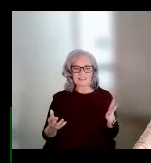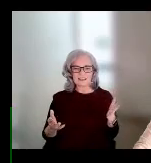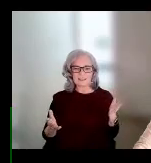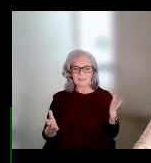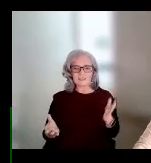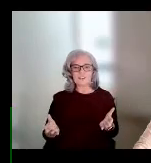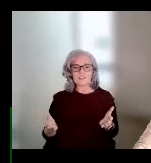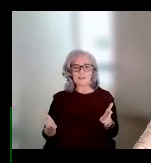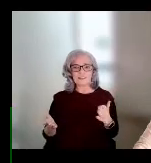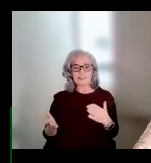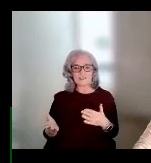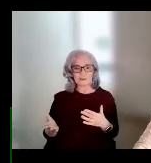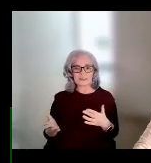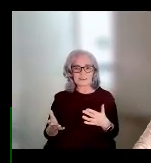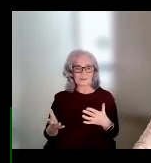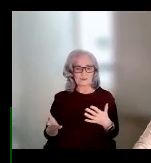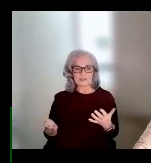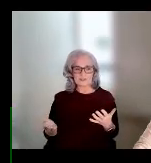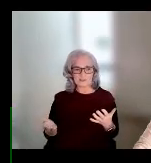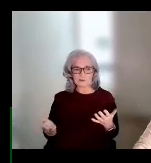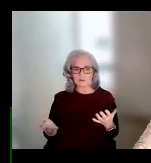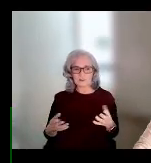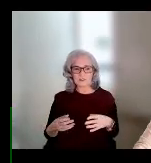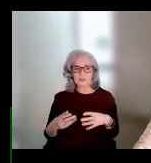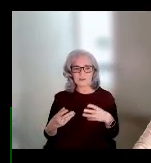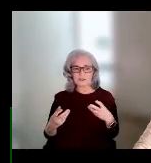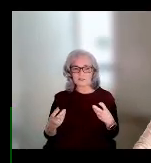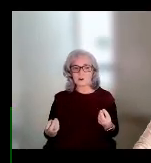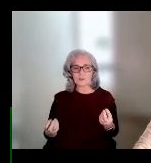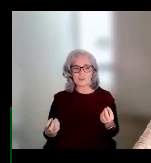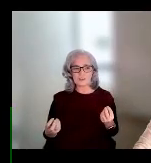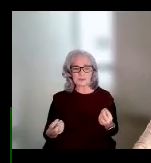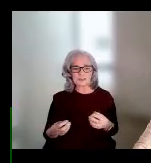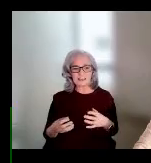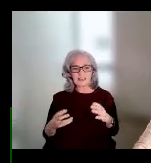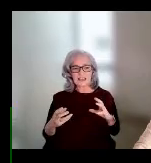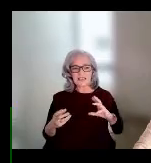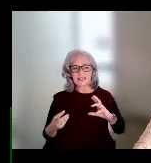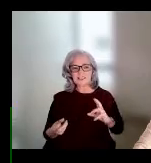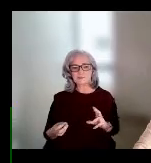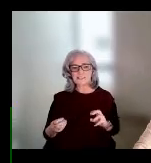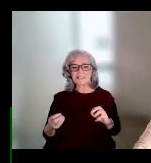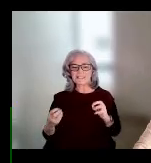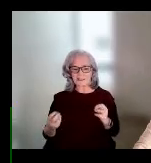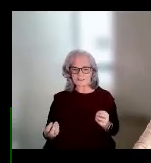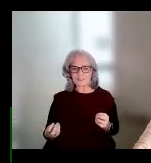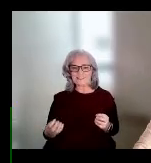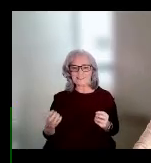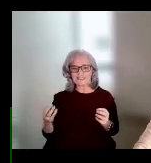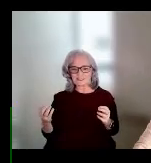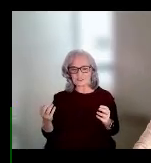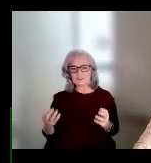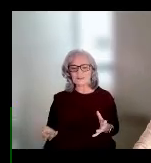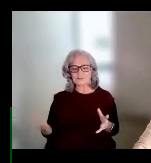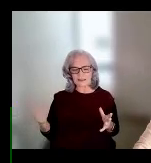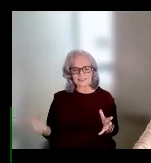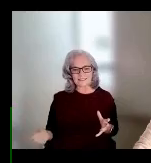that your needs are anticipated and not just responded to, that there is continuity and expertise and